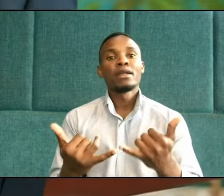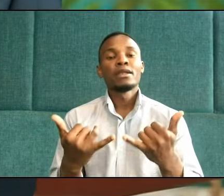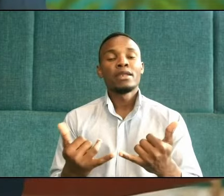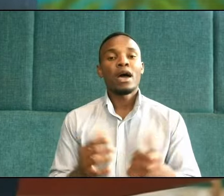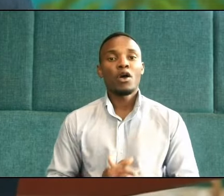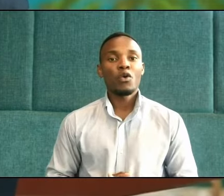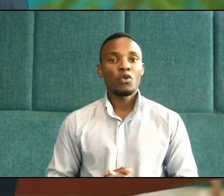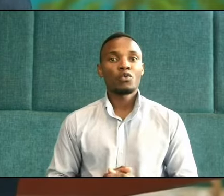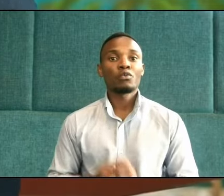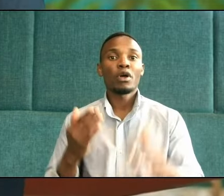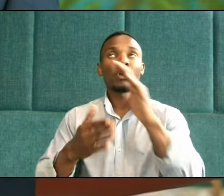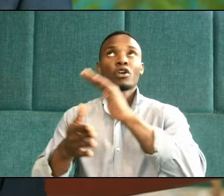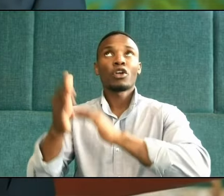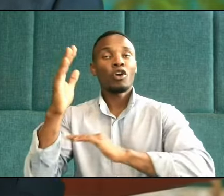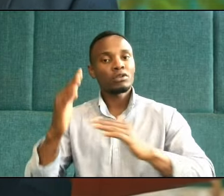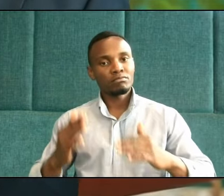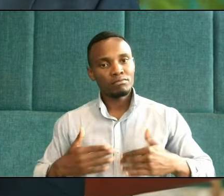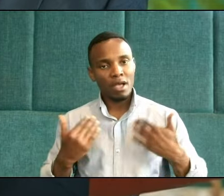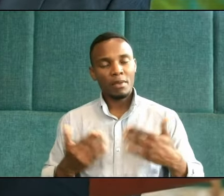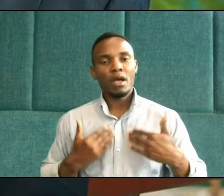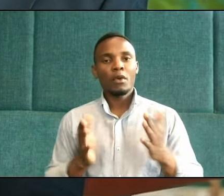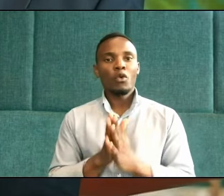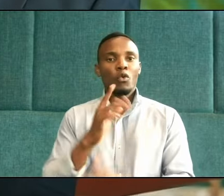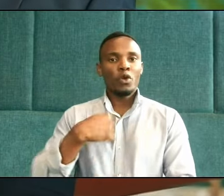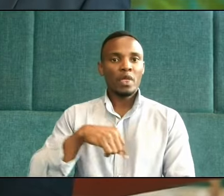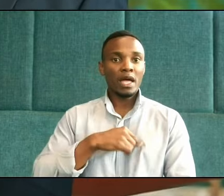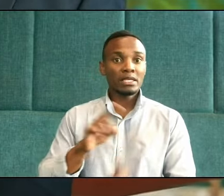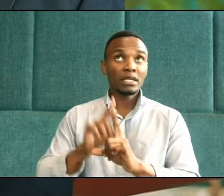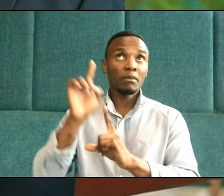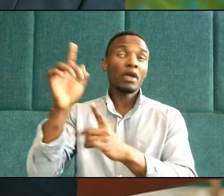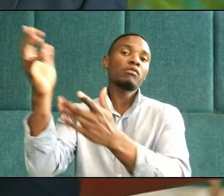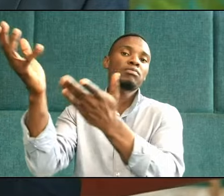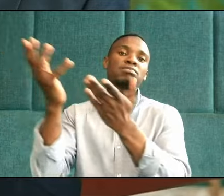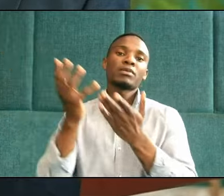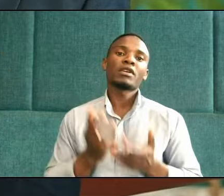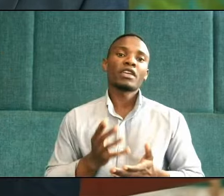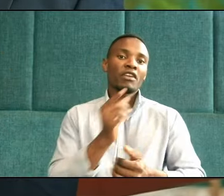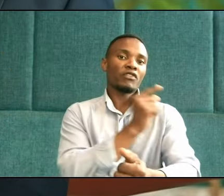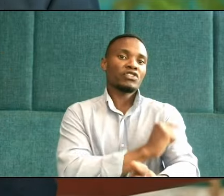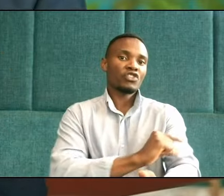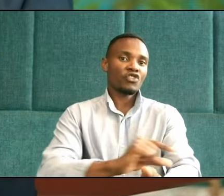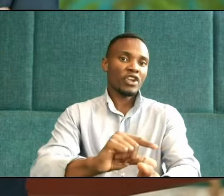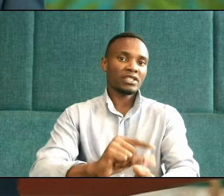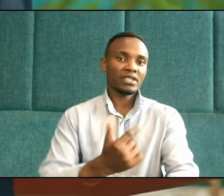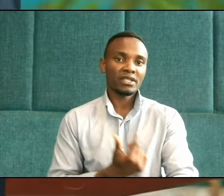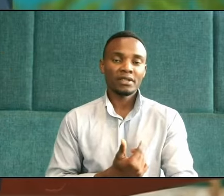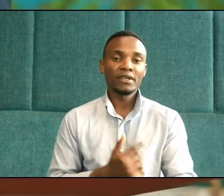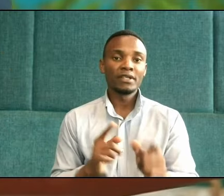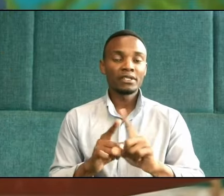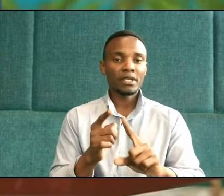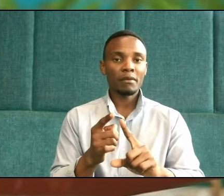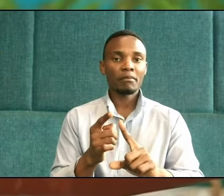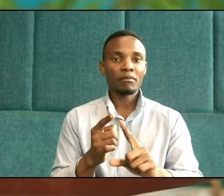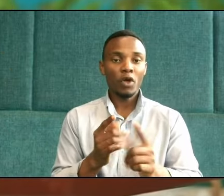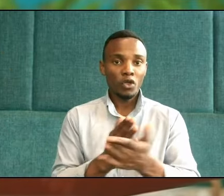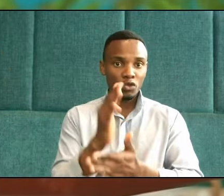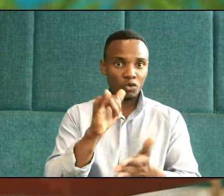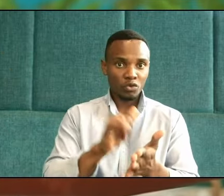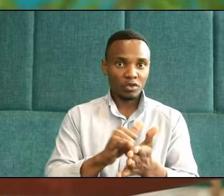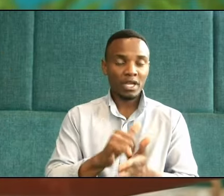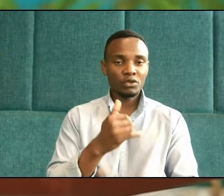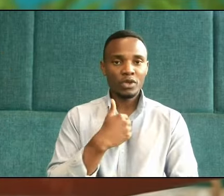God's dispensation of grace, in which there is true joy,